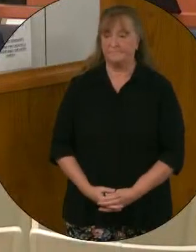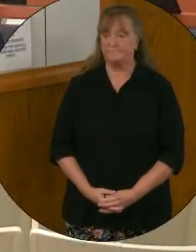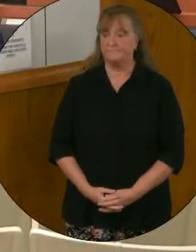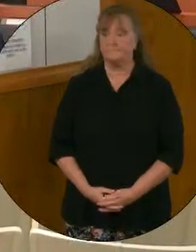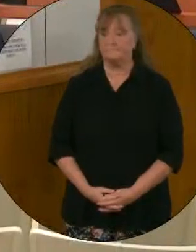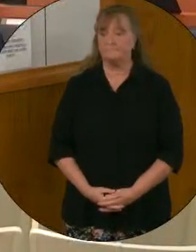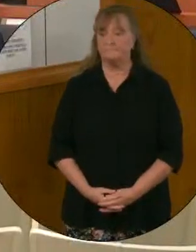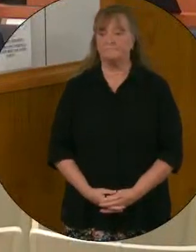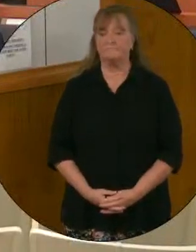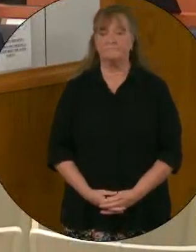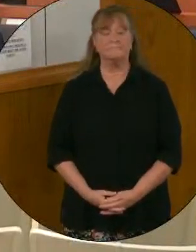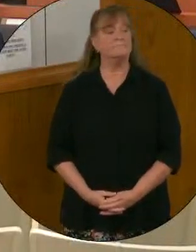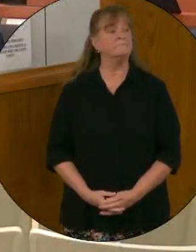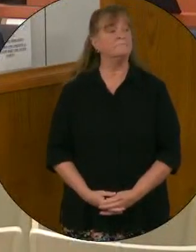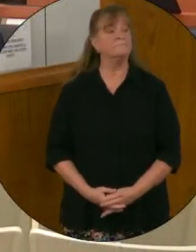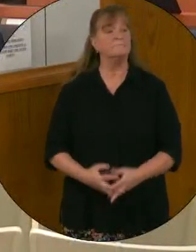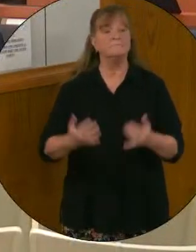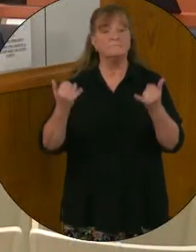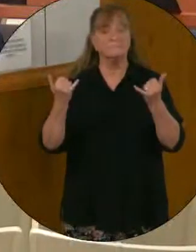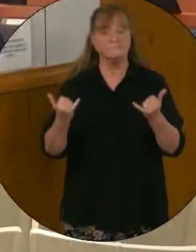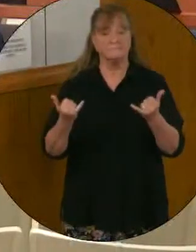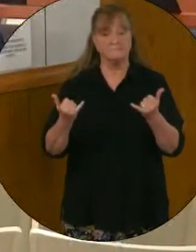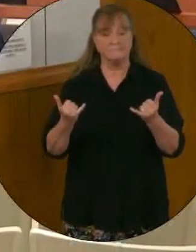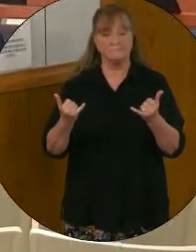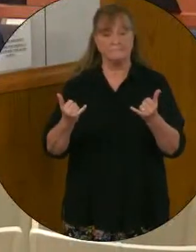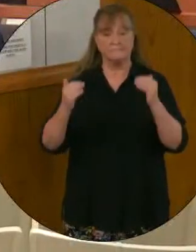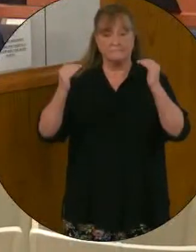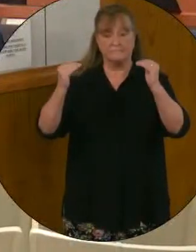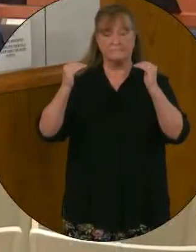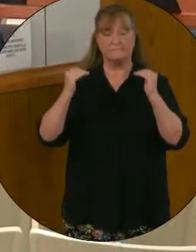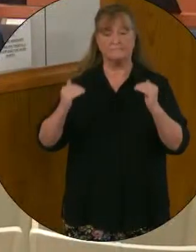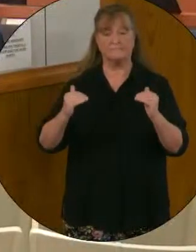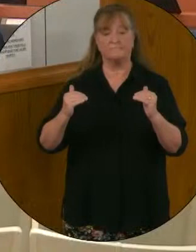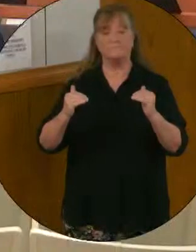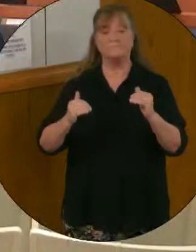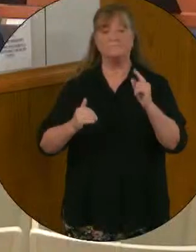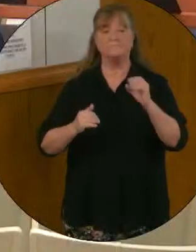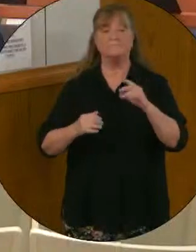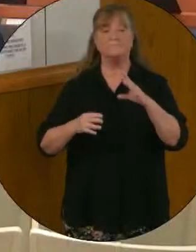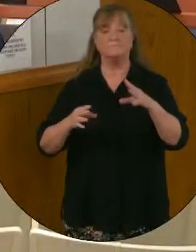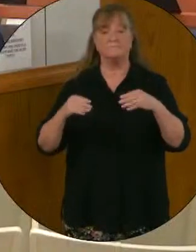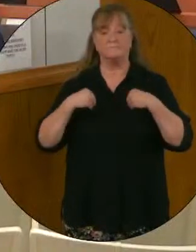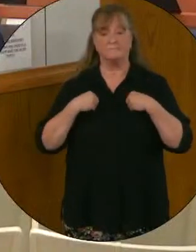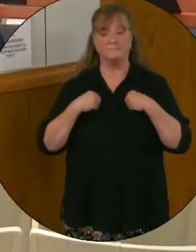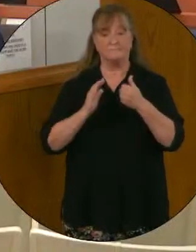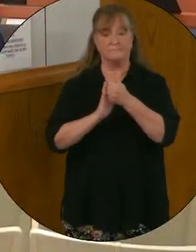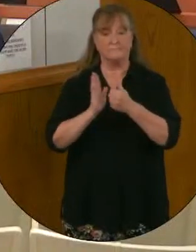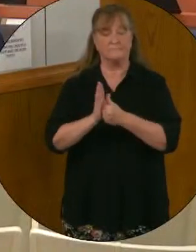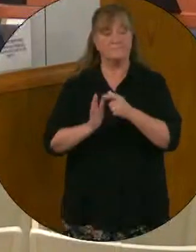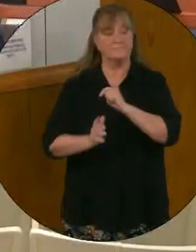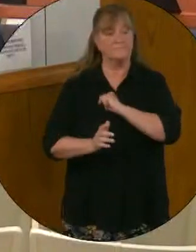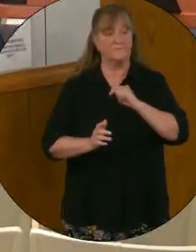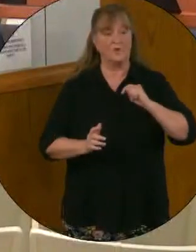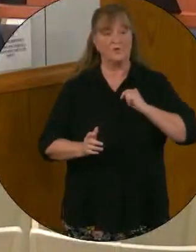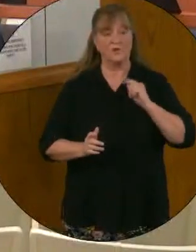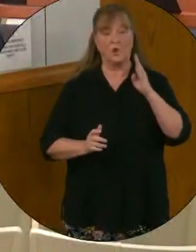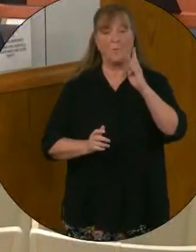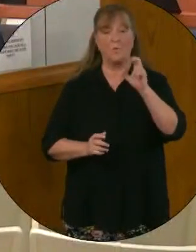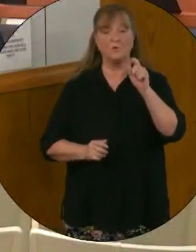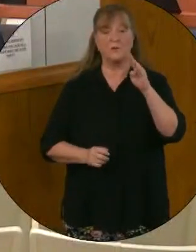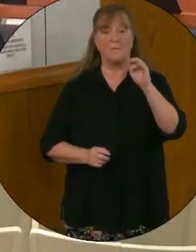Okay. At this time, I'd like to move on to 1.02, adoption of the agenda. Trustee Bustamante Adams.